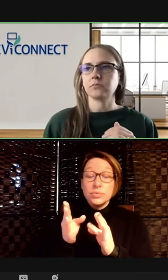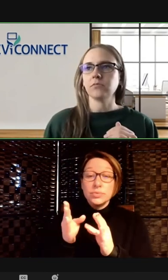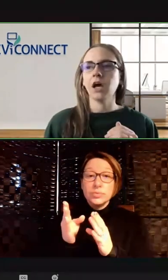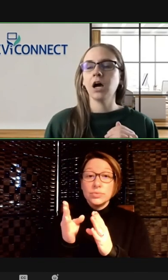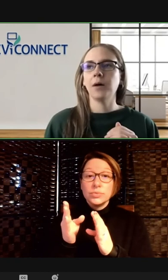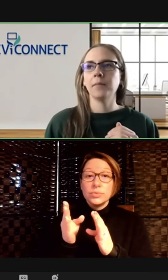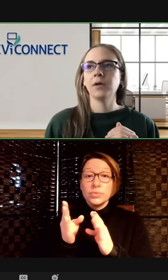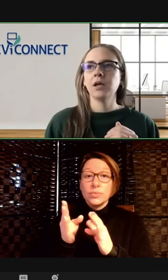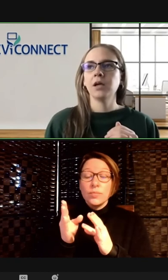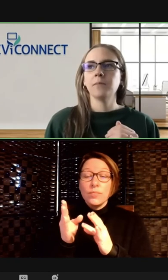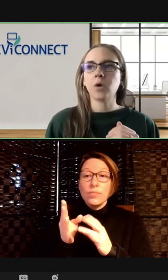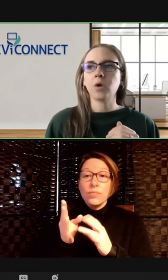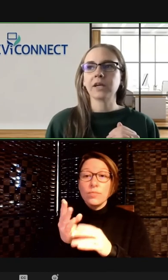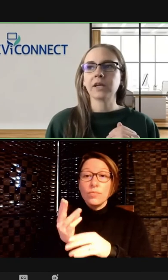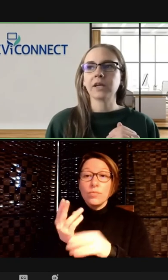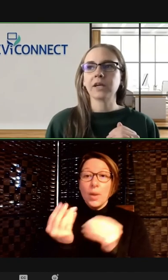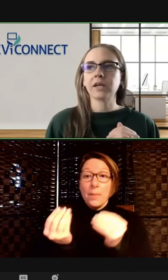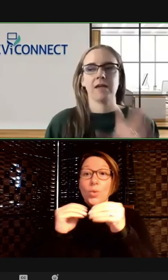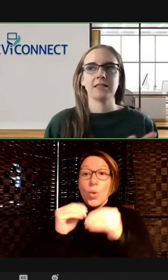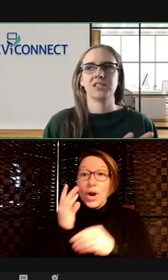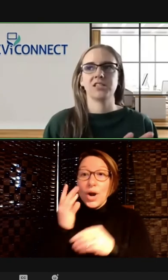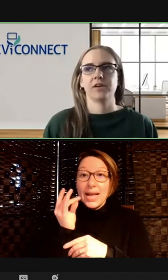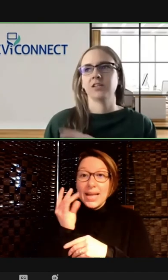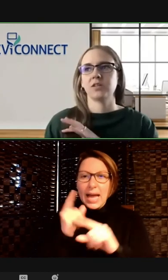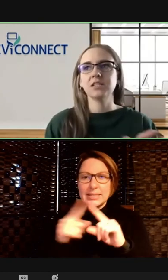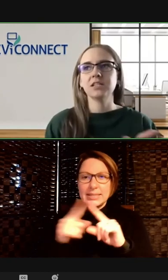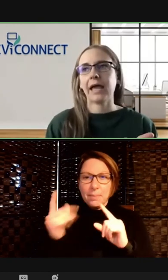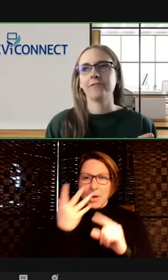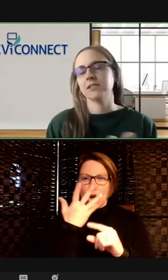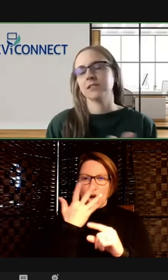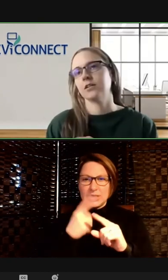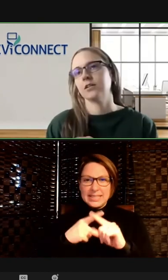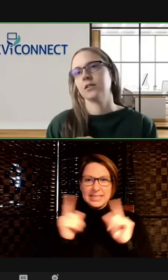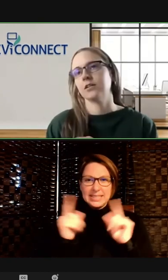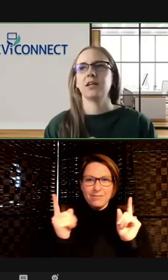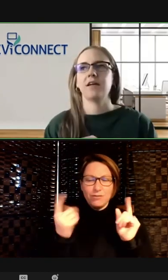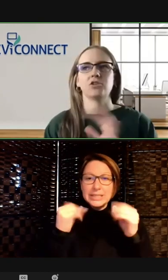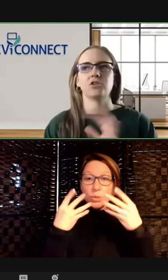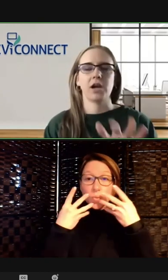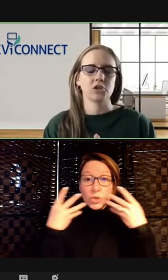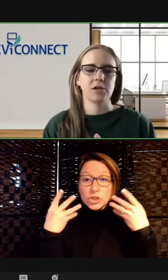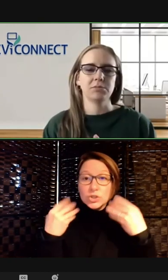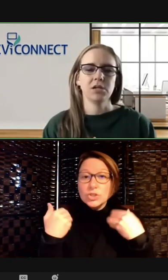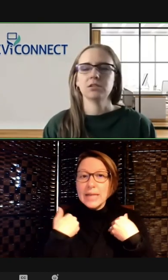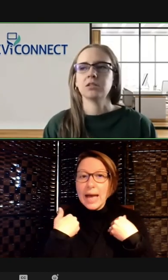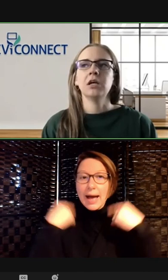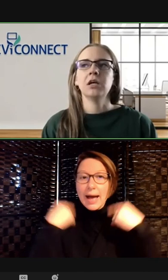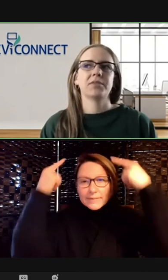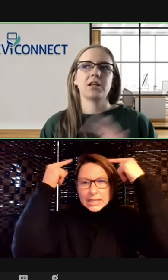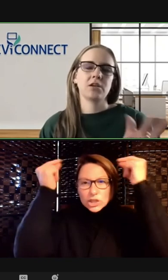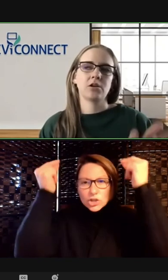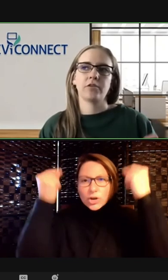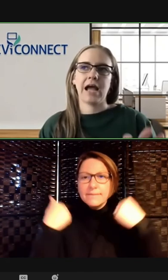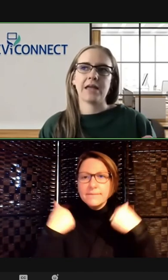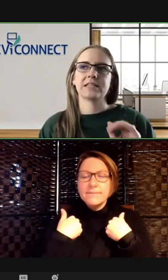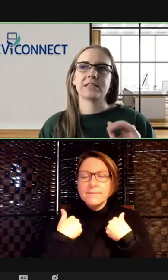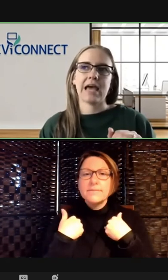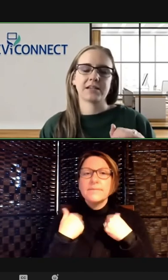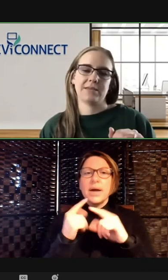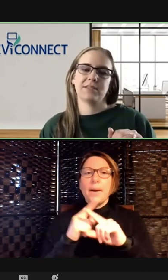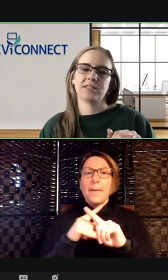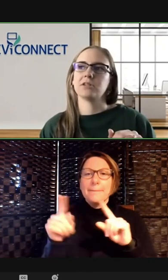to more cats, but now they look different. So they still have whiskers and they still have the triangle shaped ears, but they're